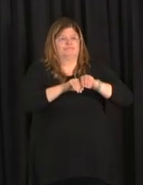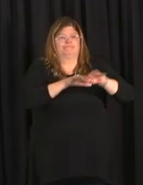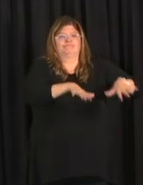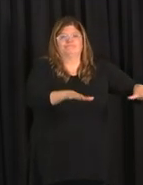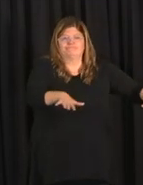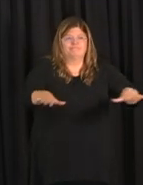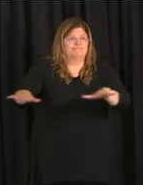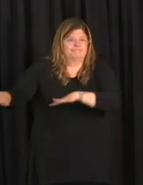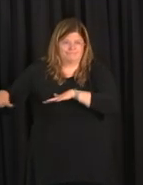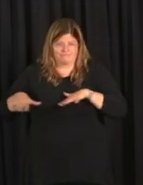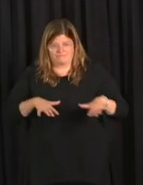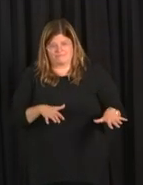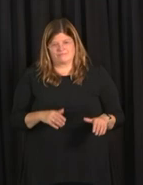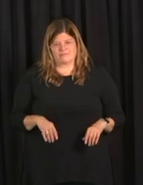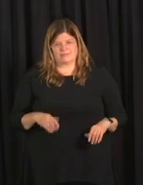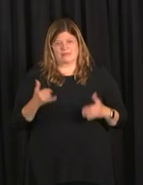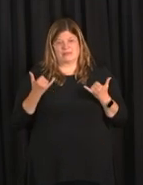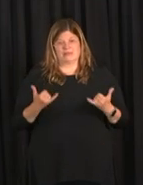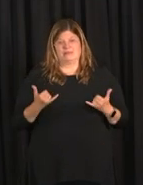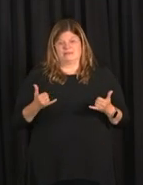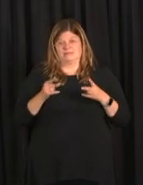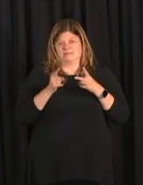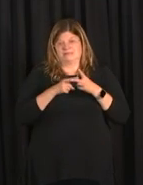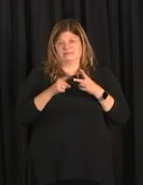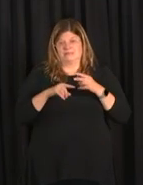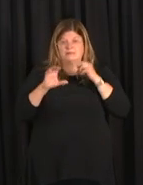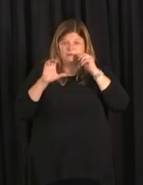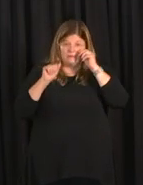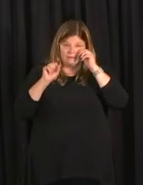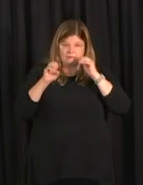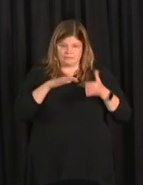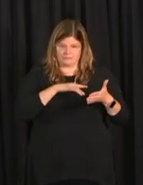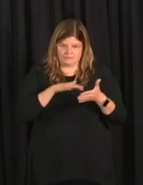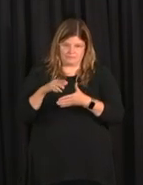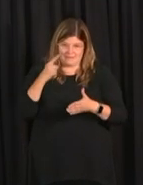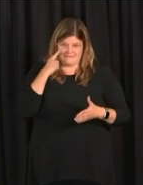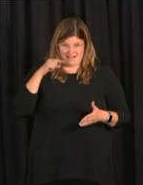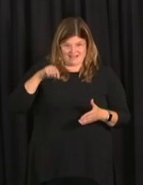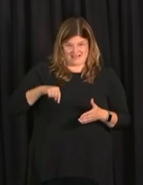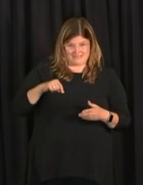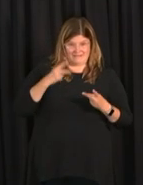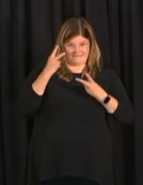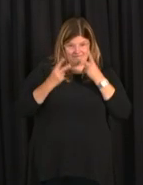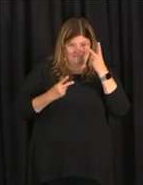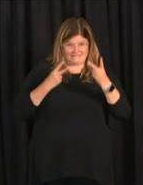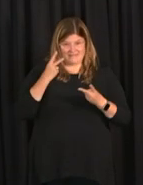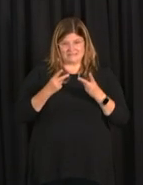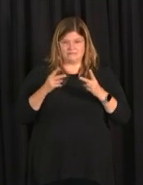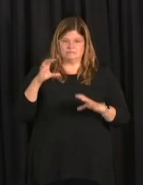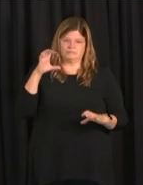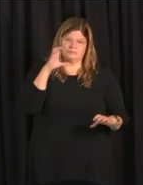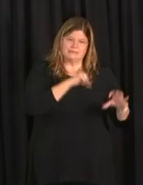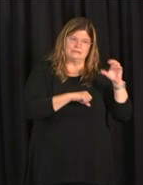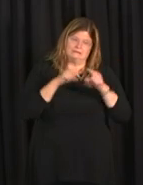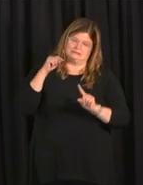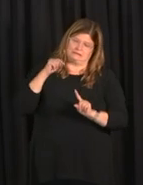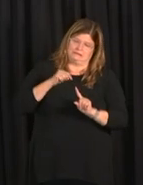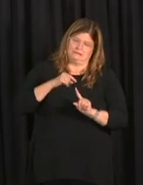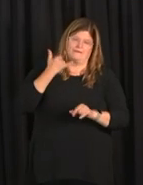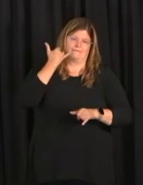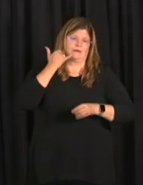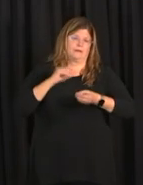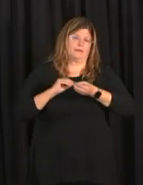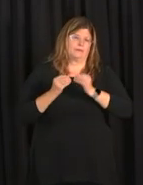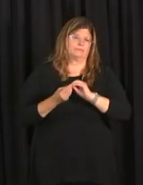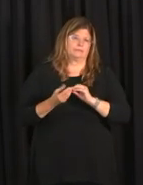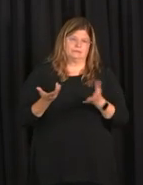COVID-19. On the second case study, the reason for this visit was a missing phone number. During the home visit,